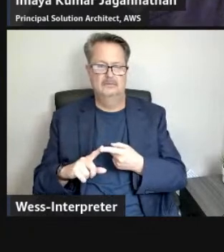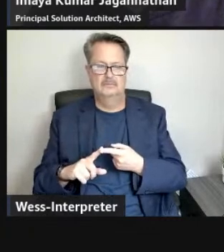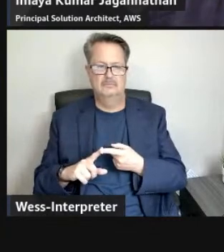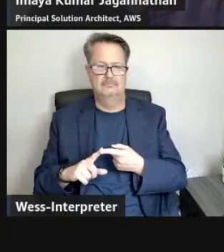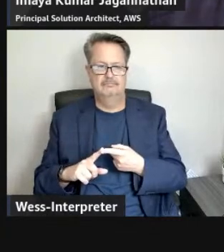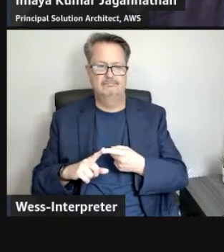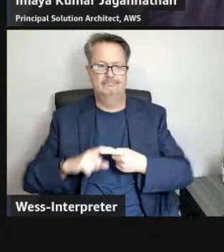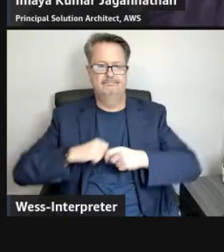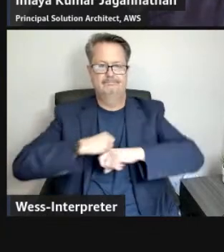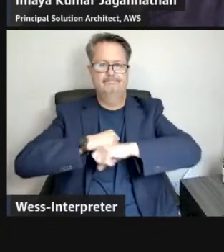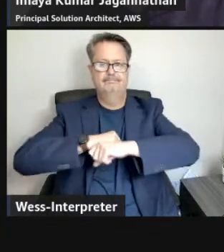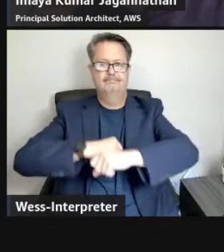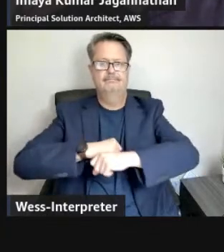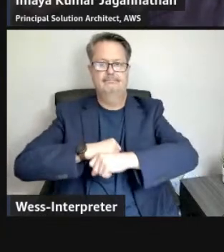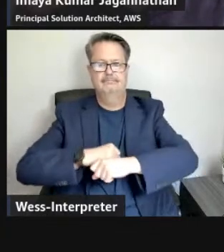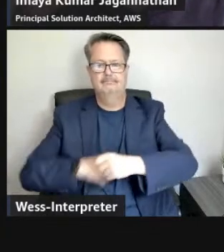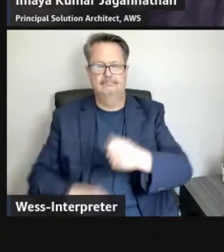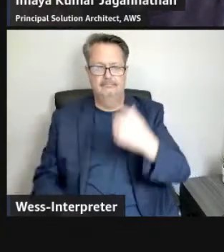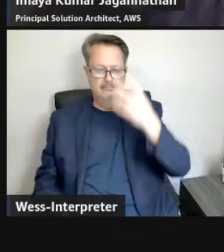memory from being